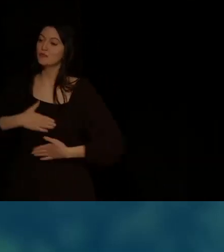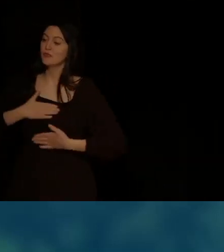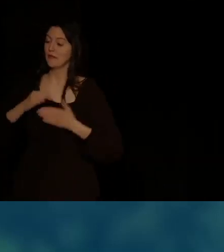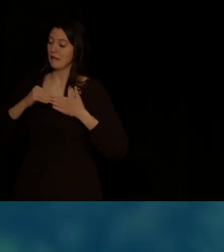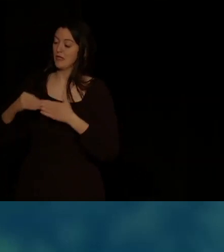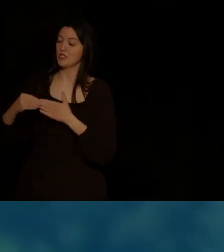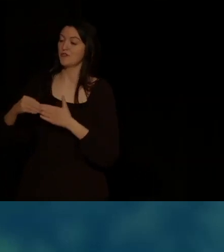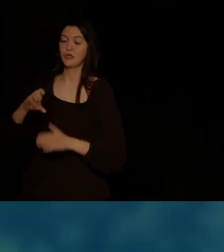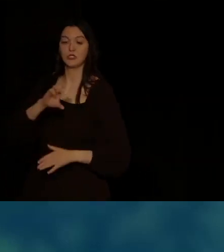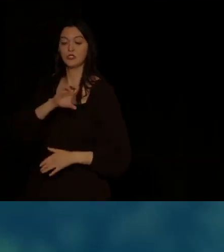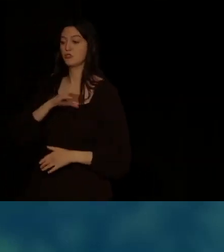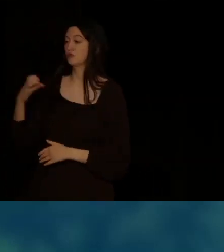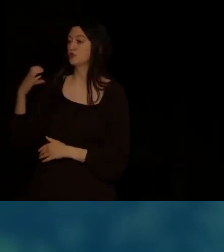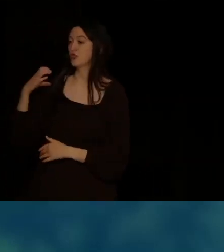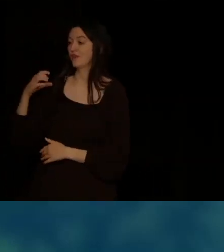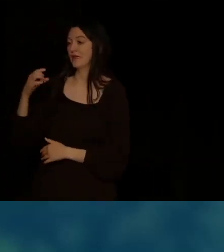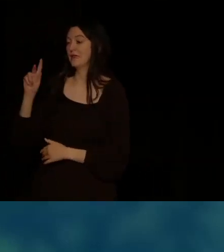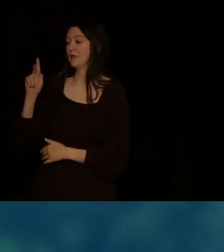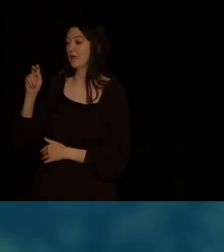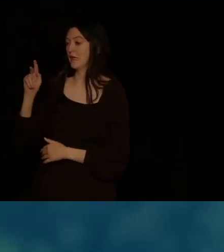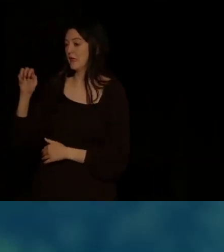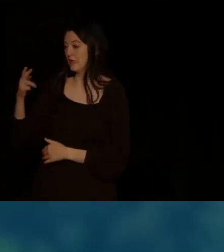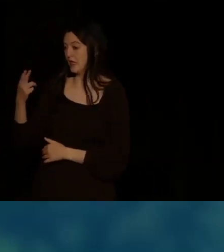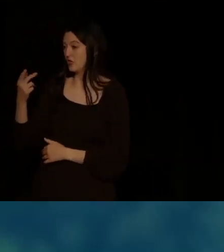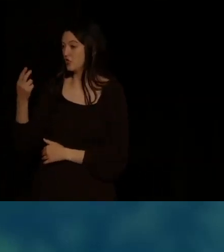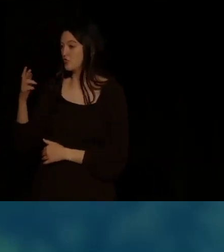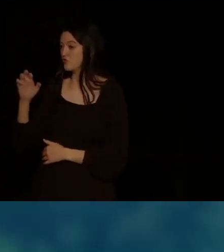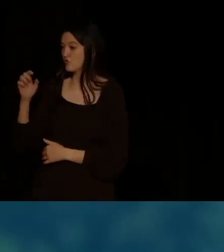Chief Kenneth Gregory and his entire team.